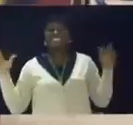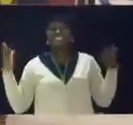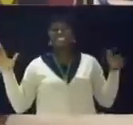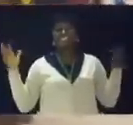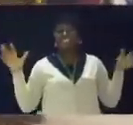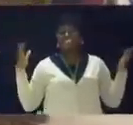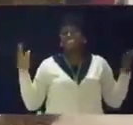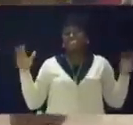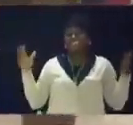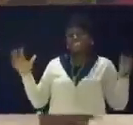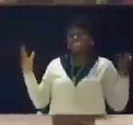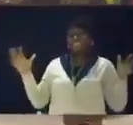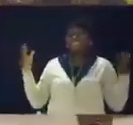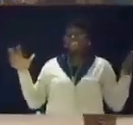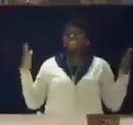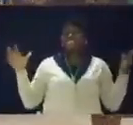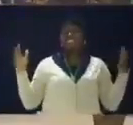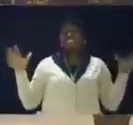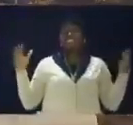Hallelujah.